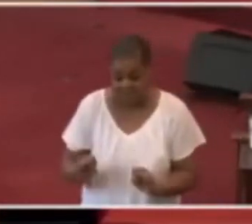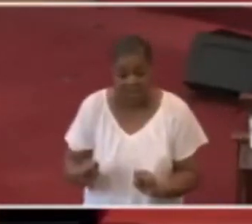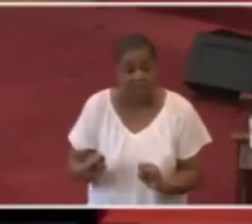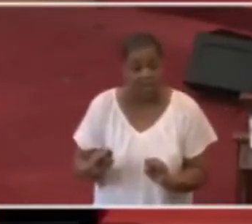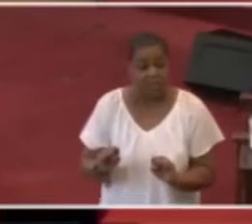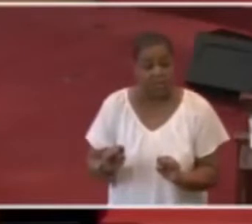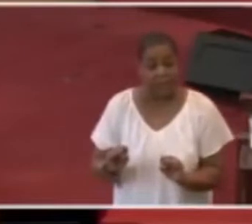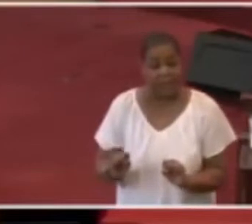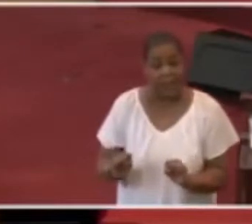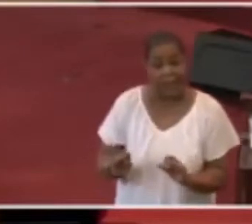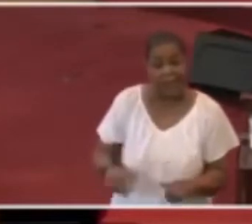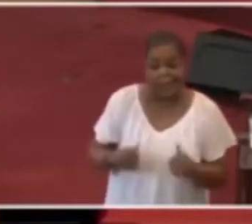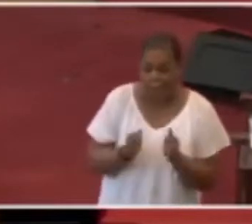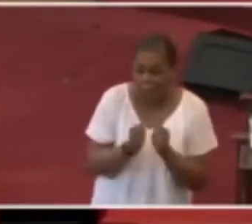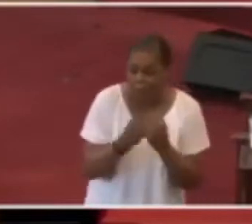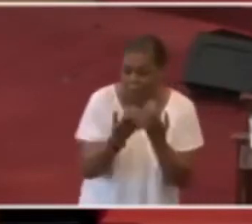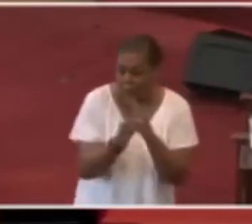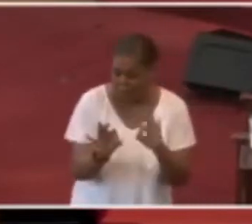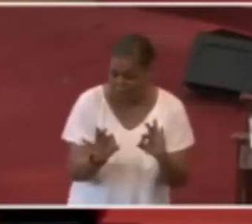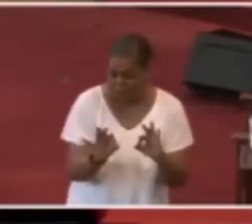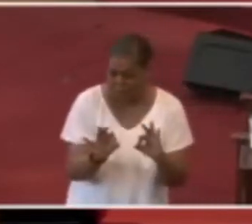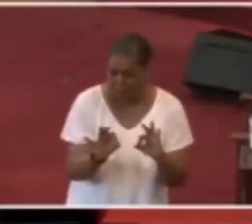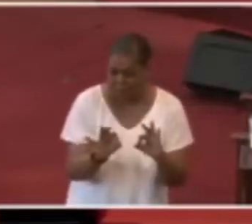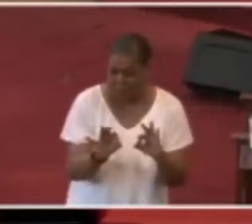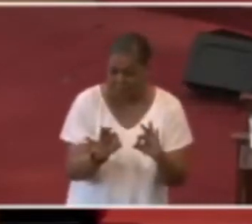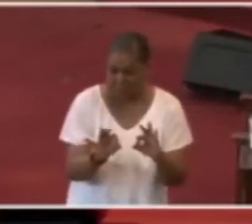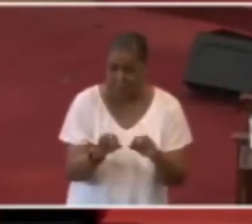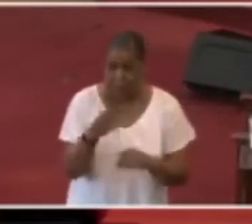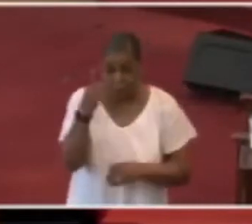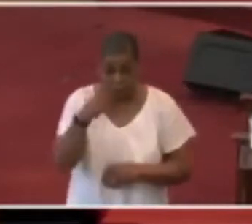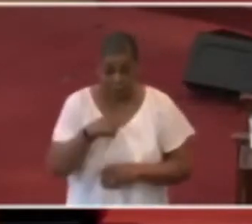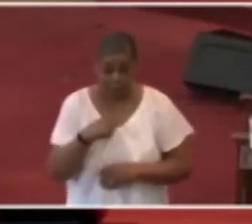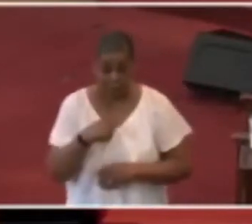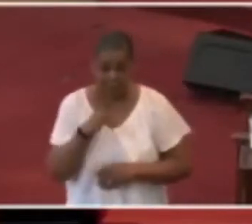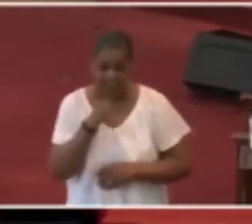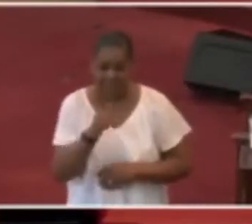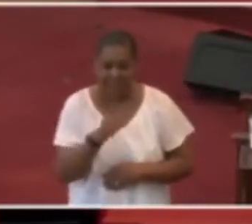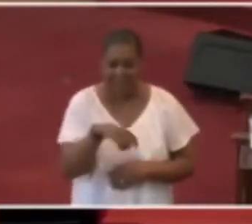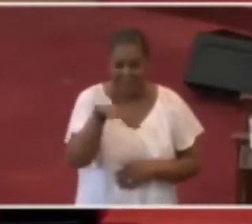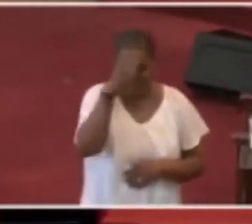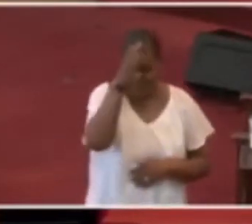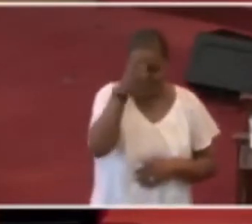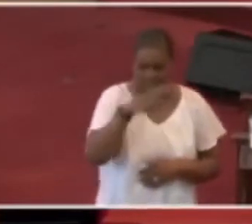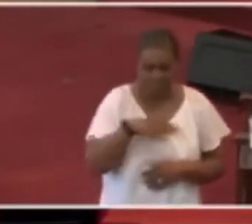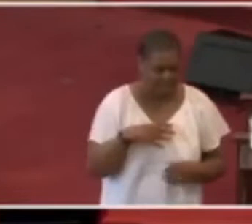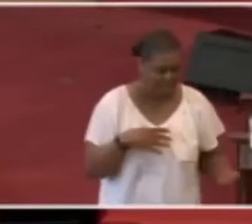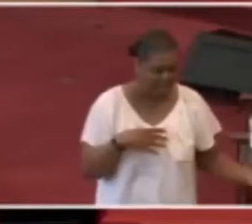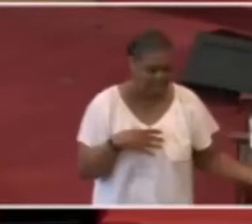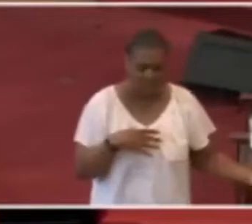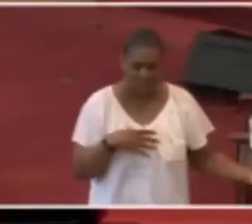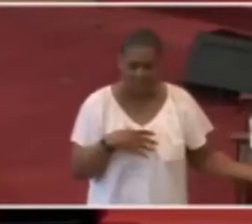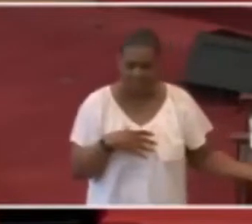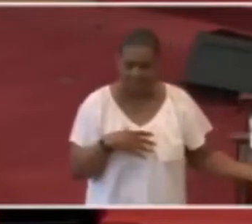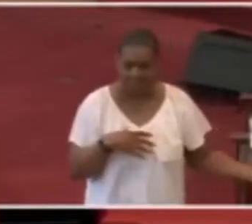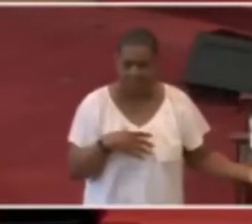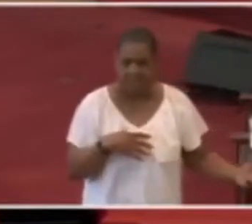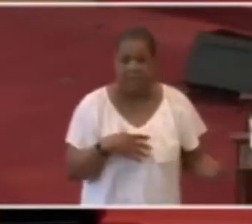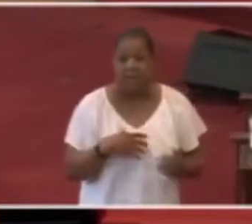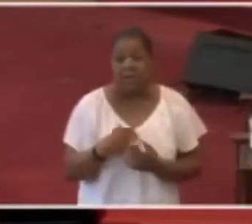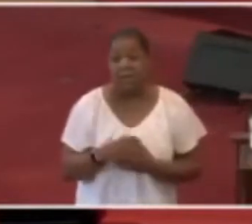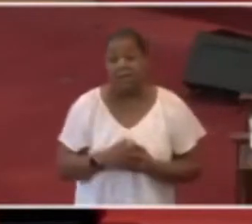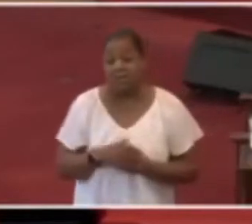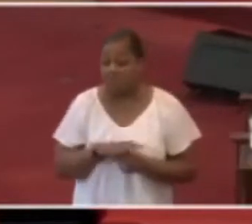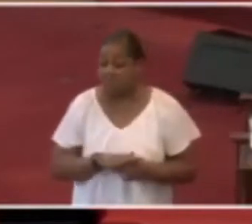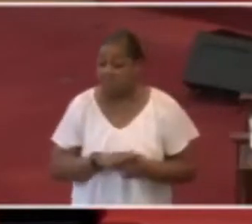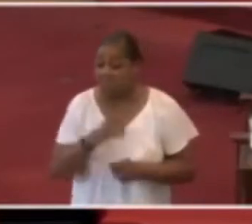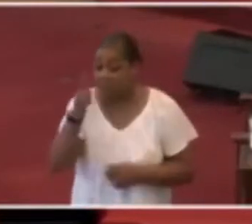set free. The tension in this text for me is not the men pushing the woman right in front of Jesus. The tension in the